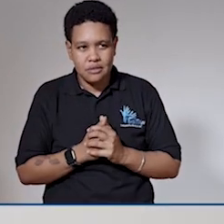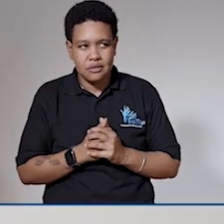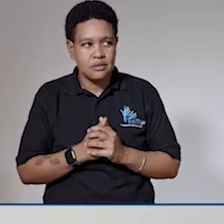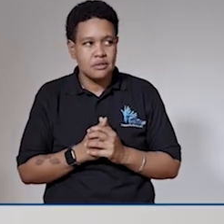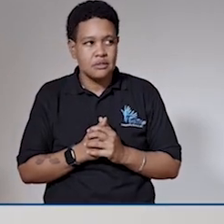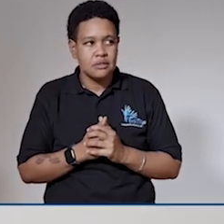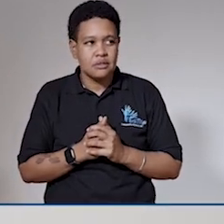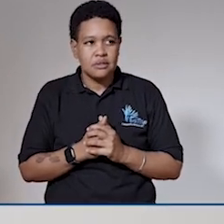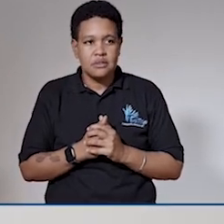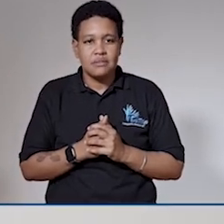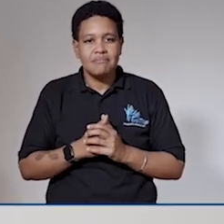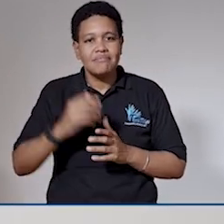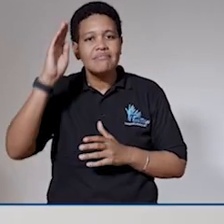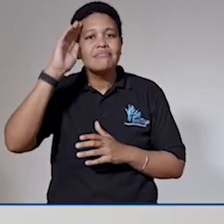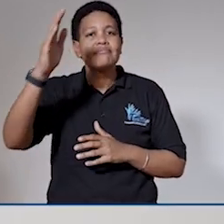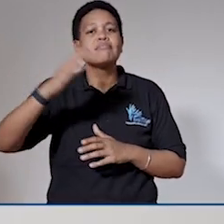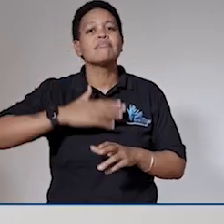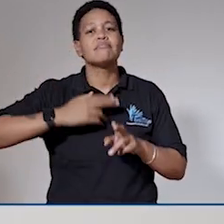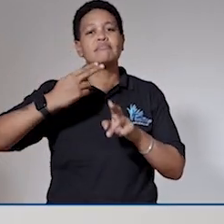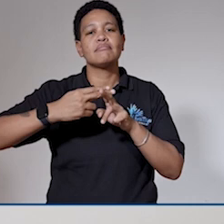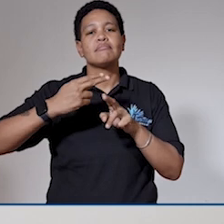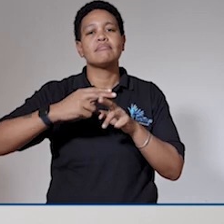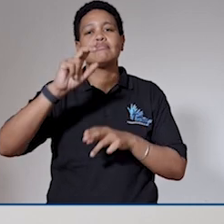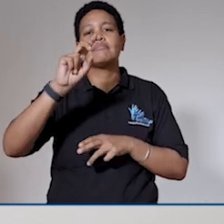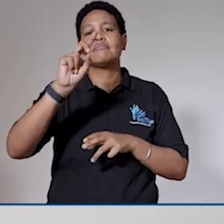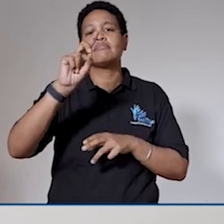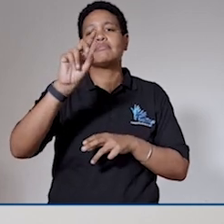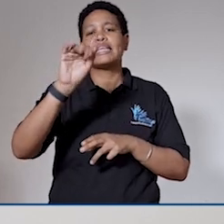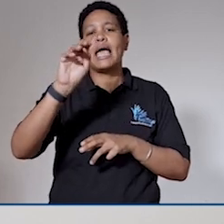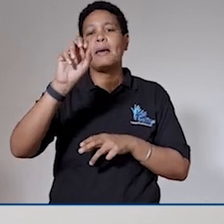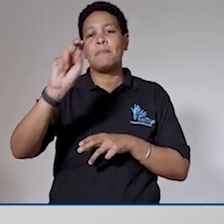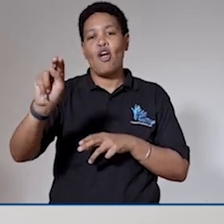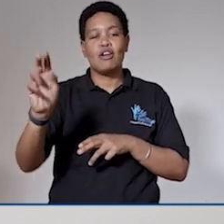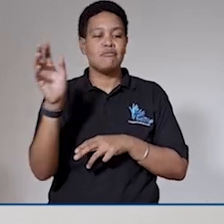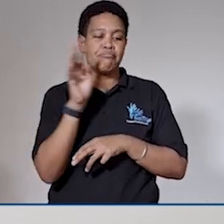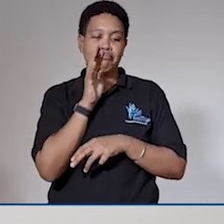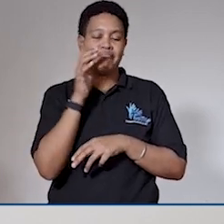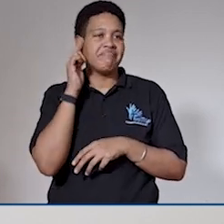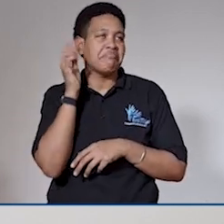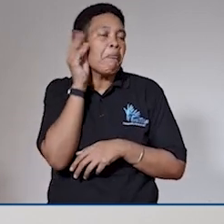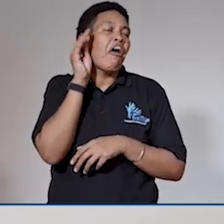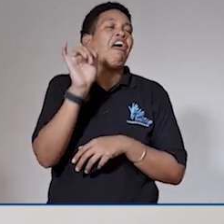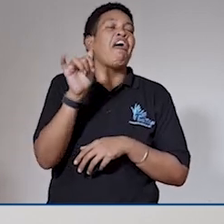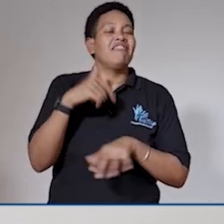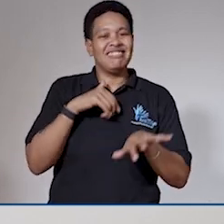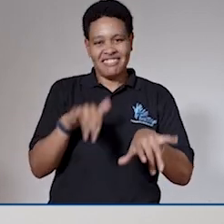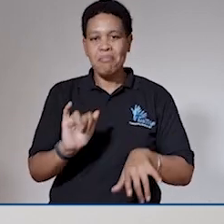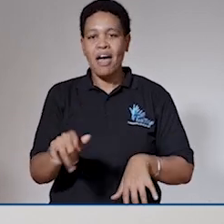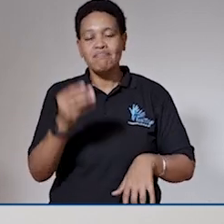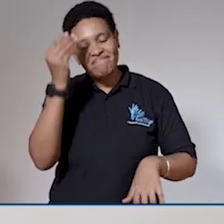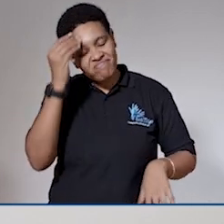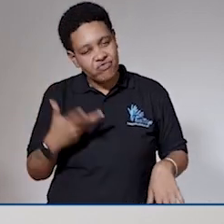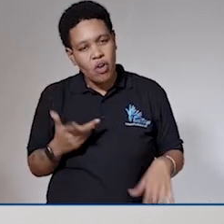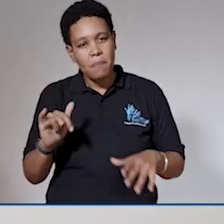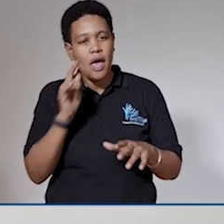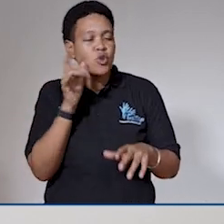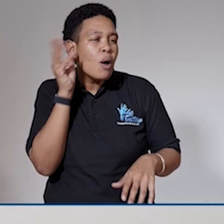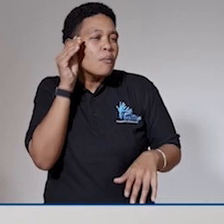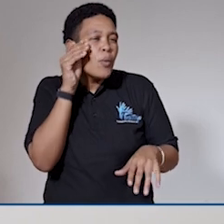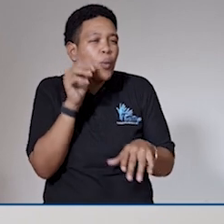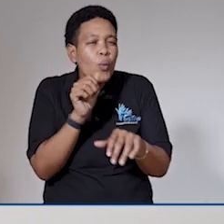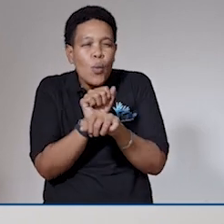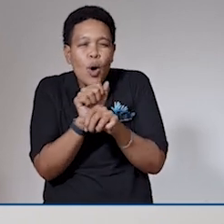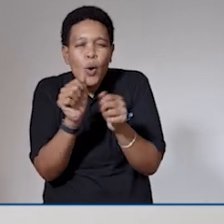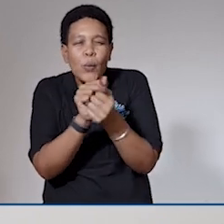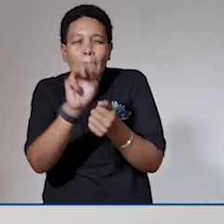Hi, my name is Damien. And that was what I typed. So this is how the screen reader works along with Microsoft